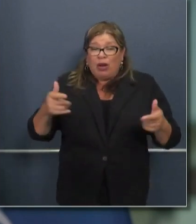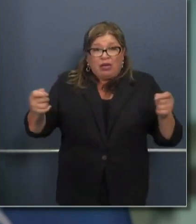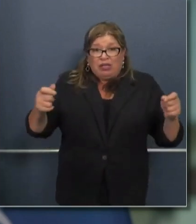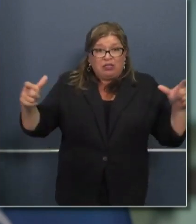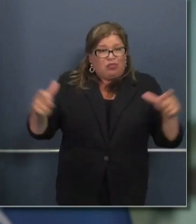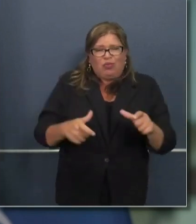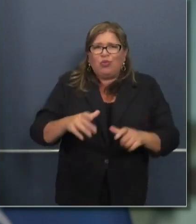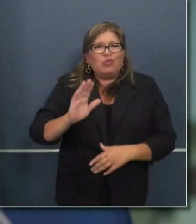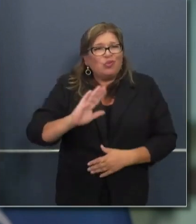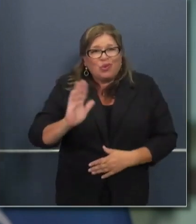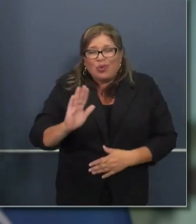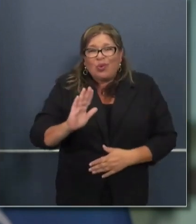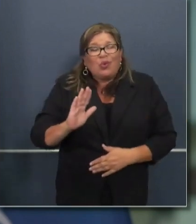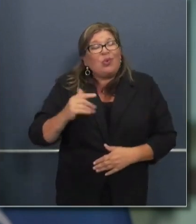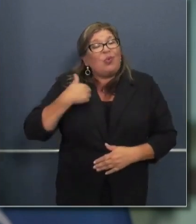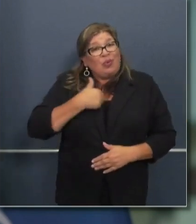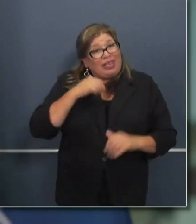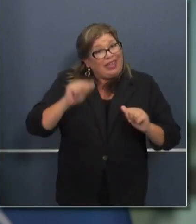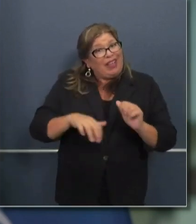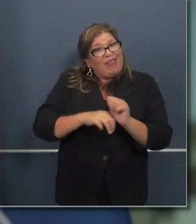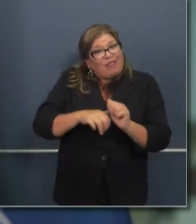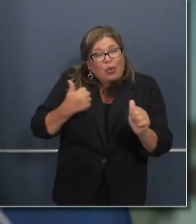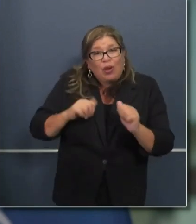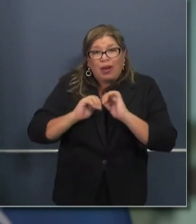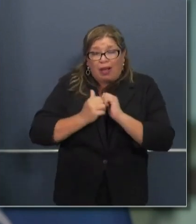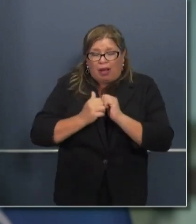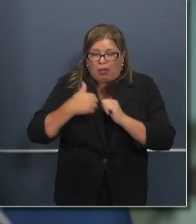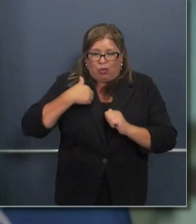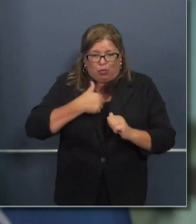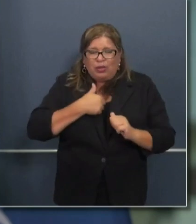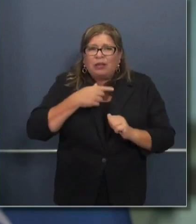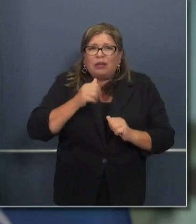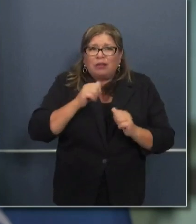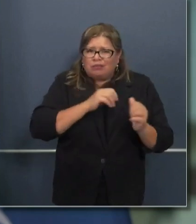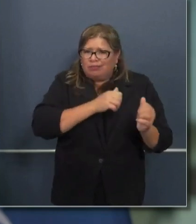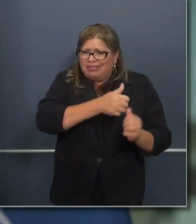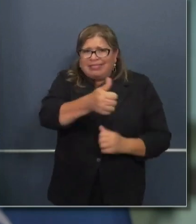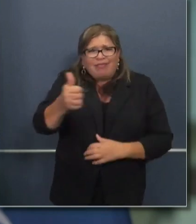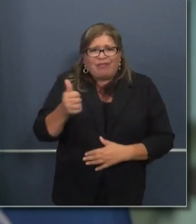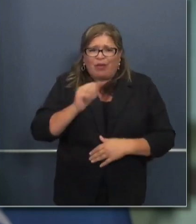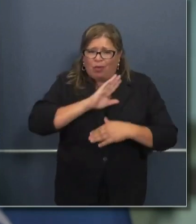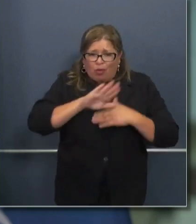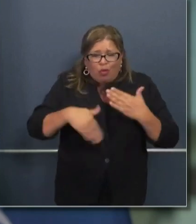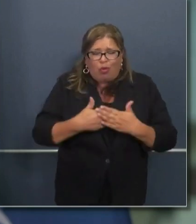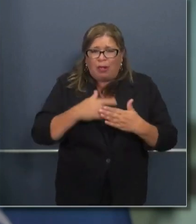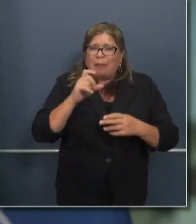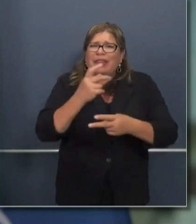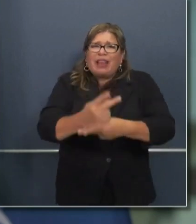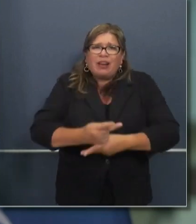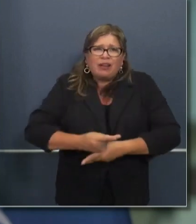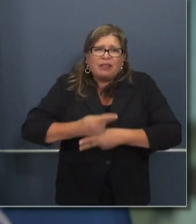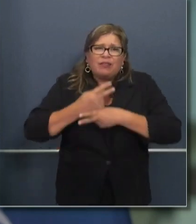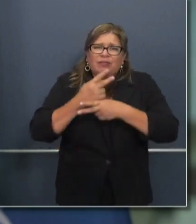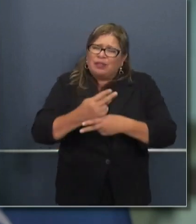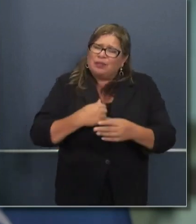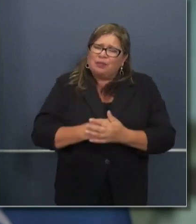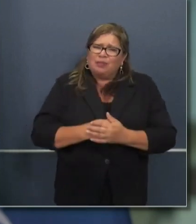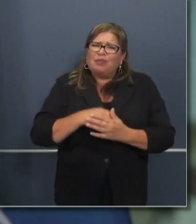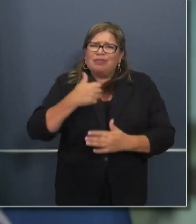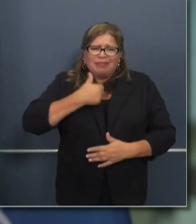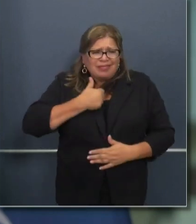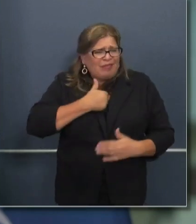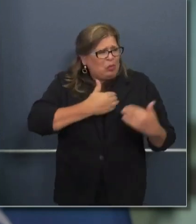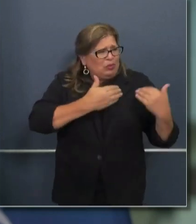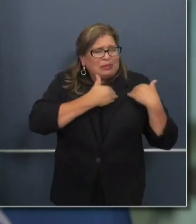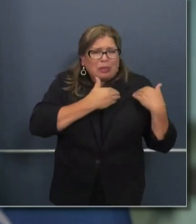direction by just being a little bit more thoughtful about how we go about our day-to-day lives. Read up on these